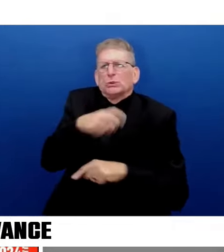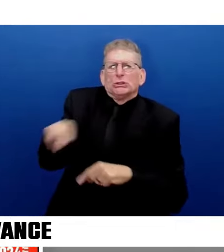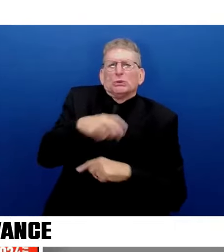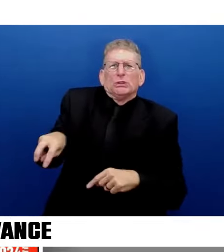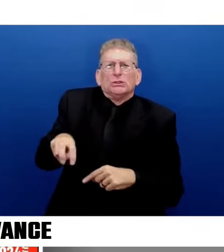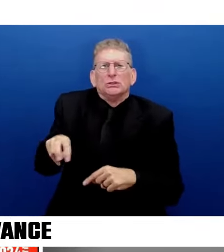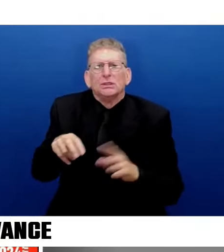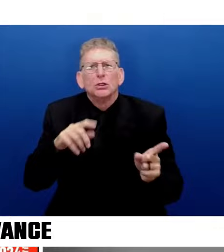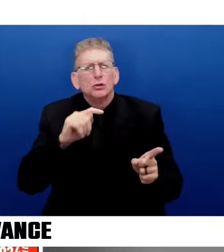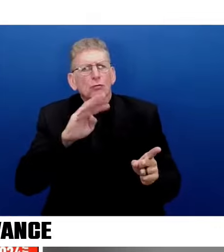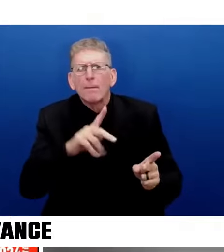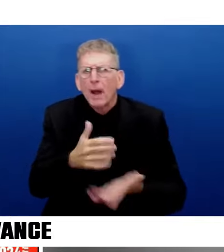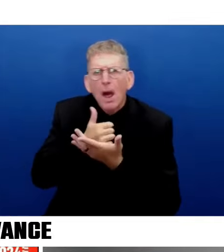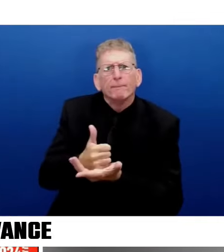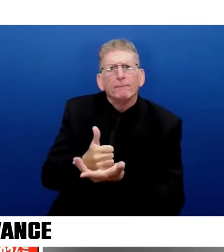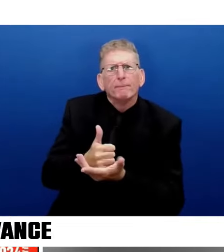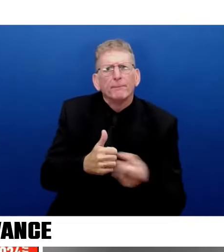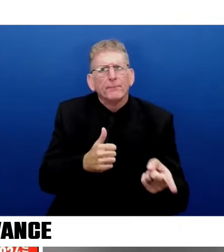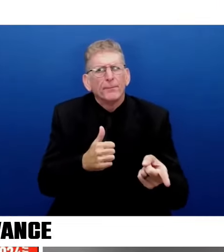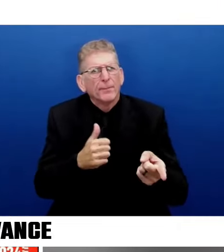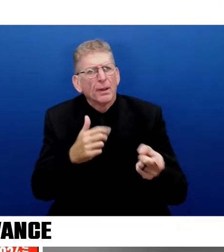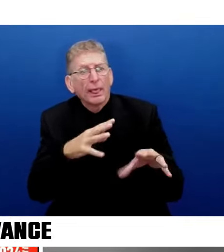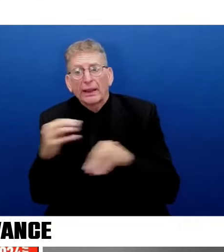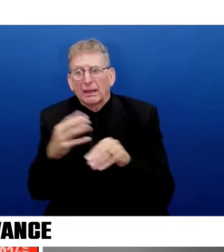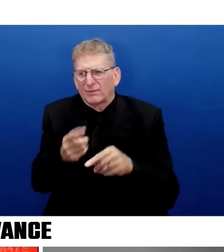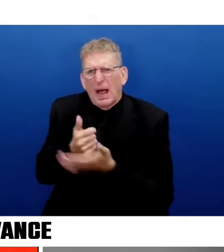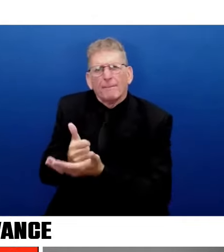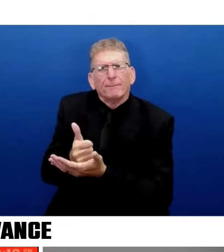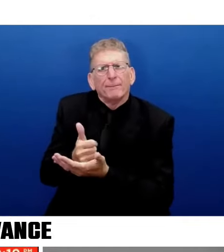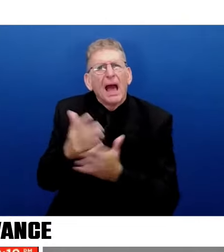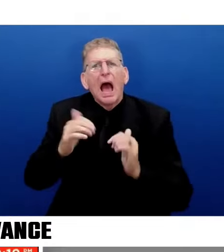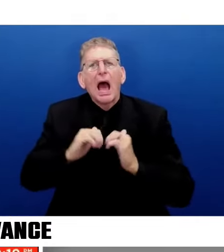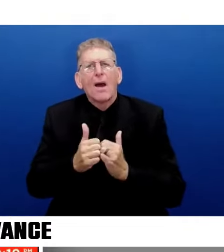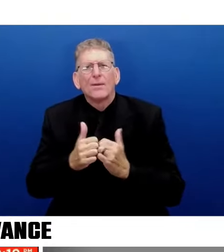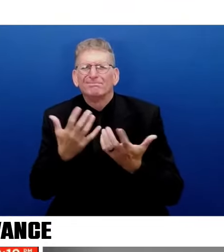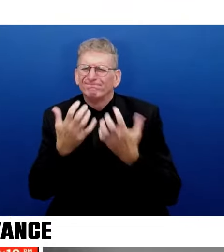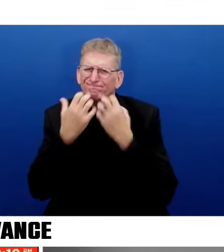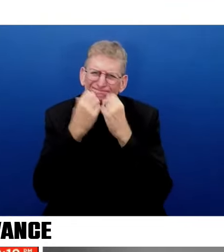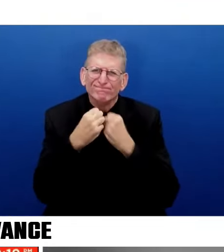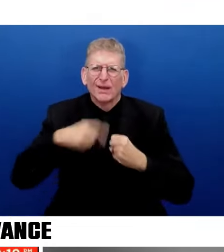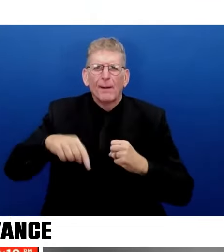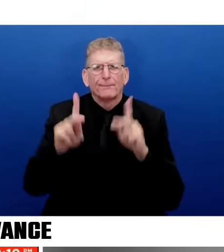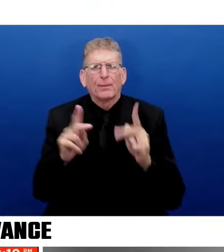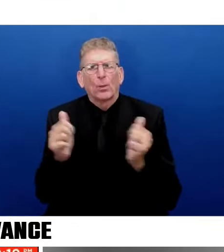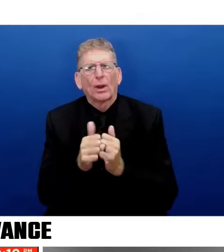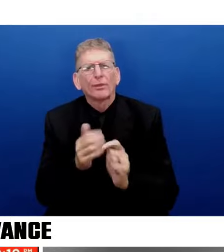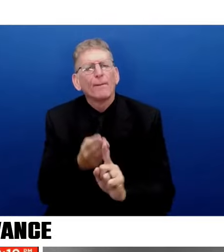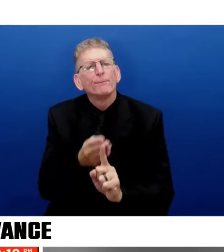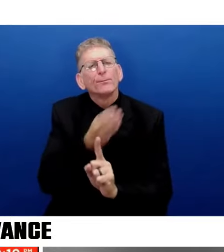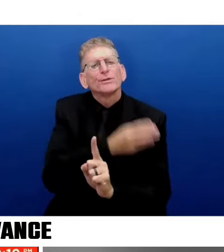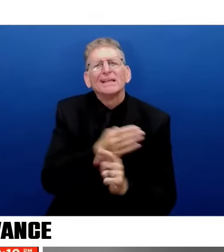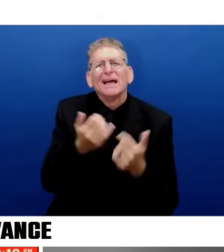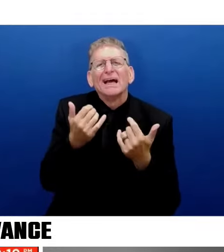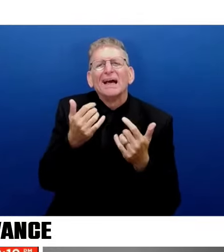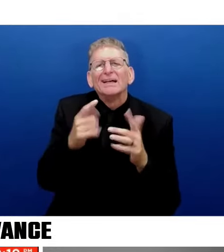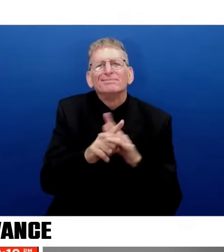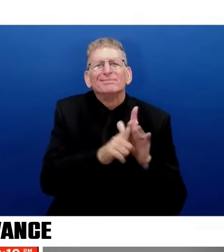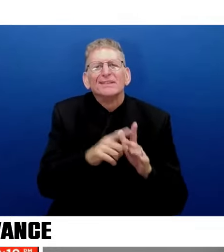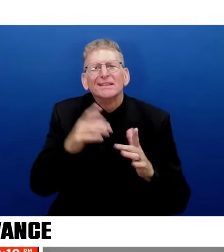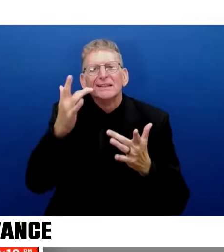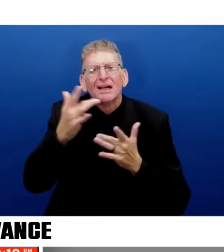people's access to coverage who had pre-existing conditions. But again, something that these guys do is they make a lot of